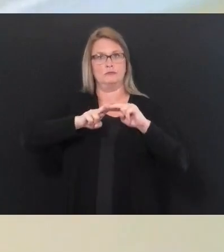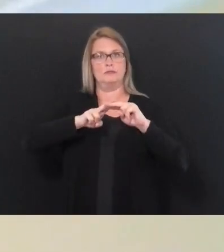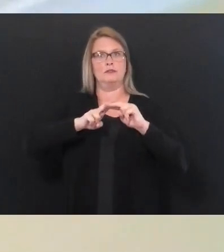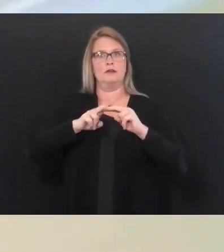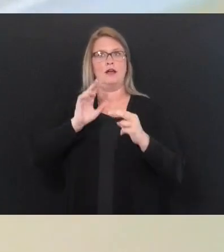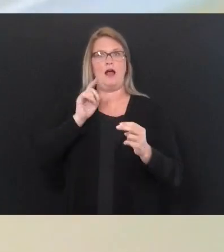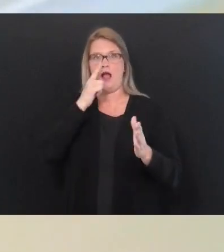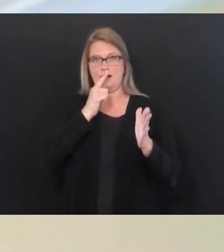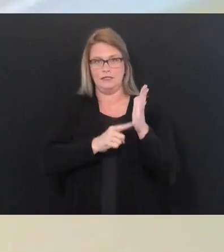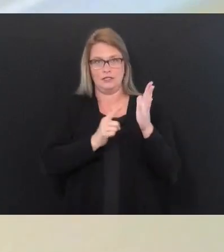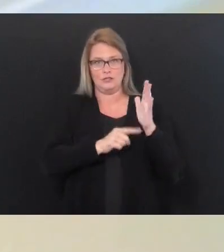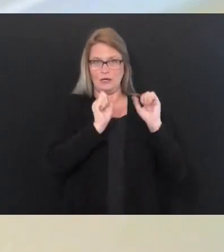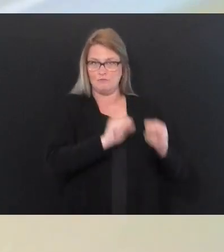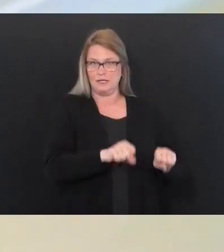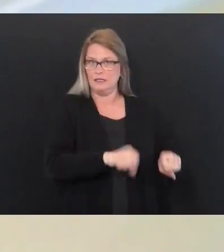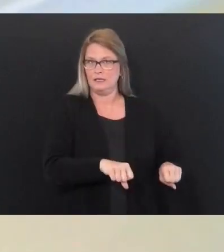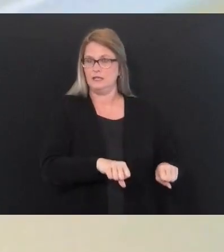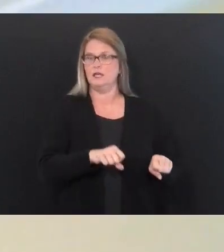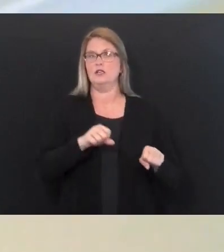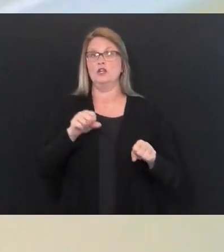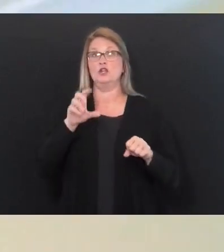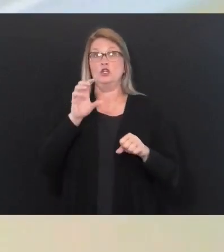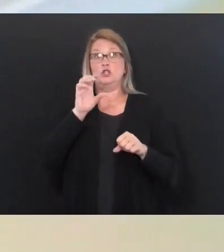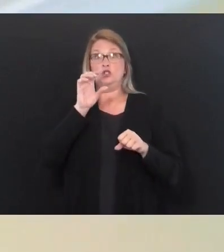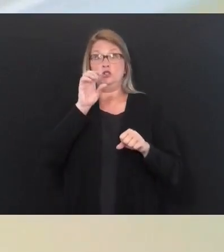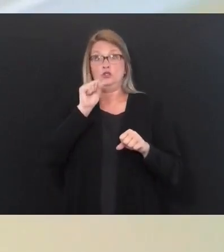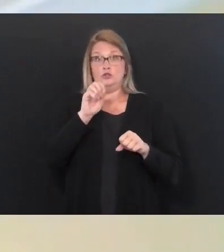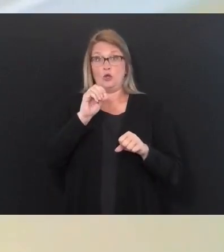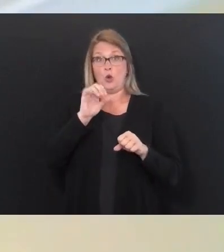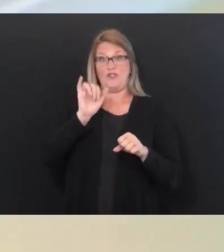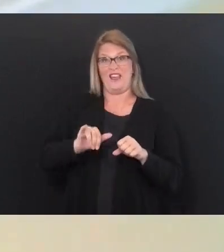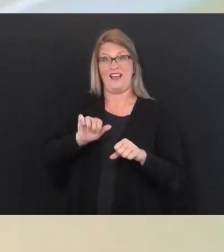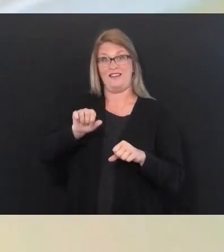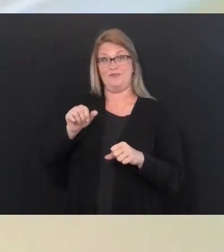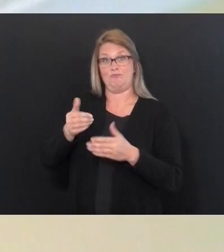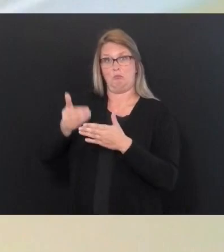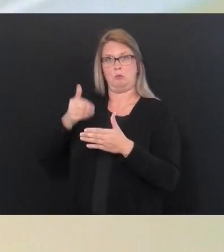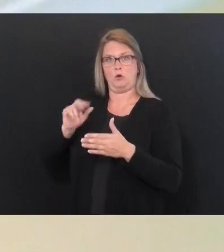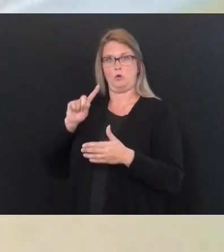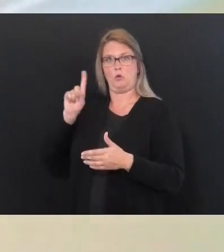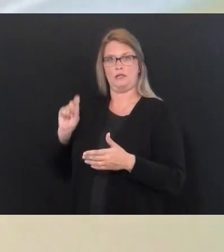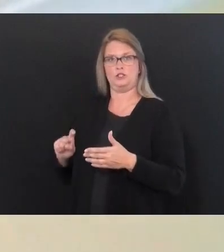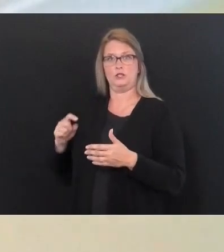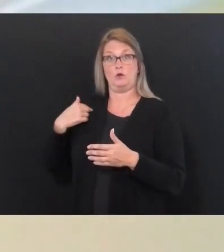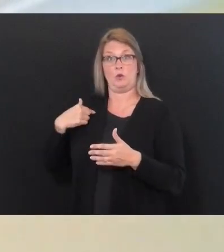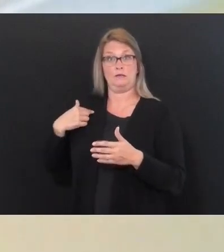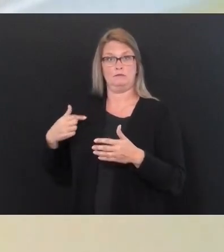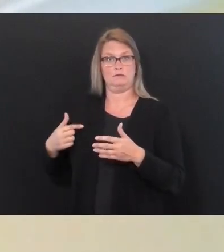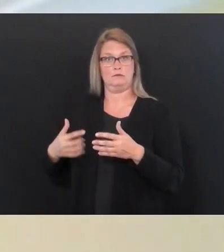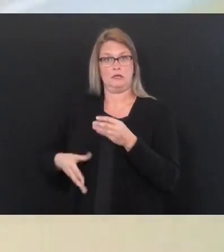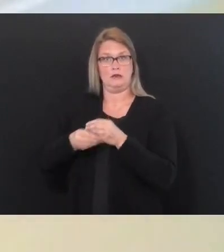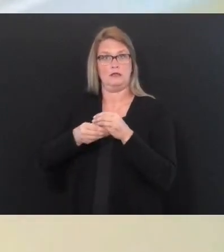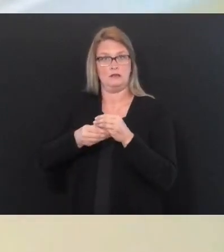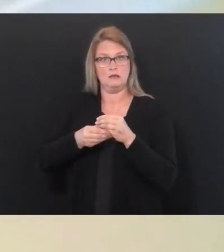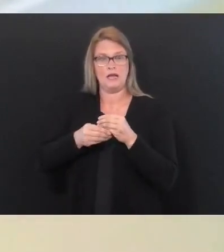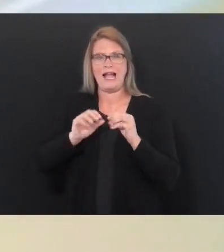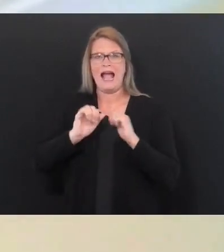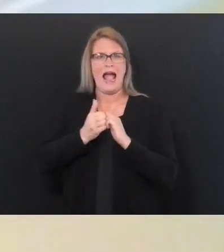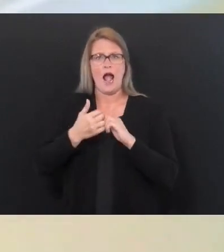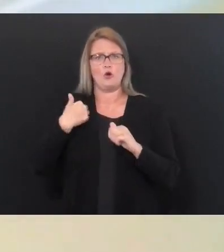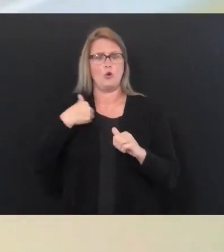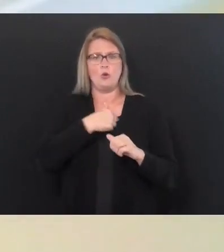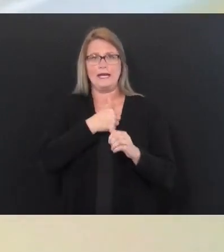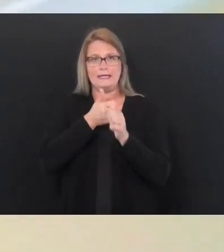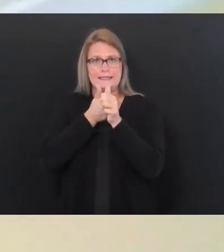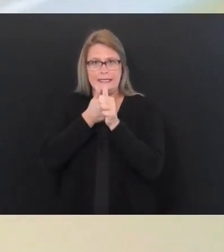contact tracing capability. So piggybacking on the prior question, how can West Virginians keep track as they pay attention to